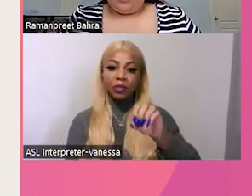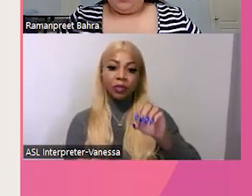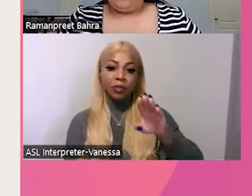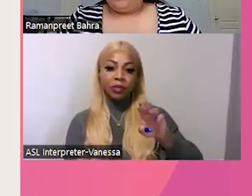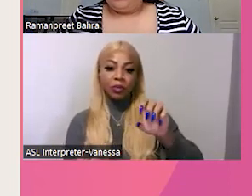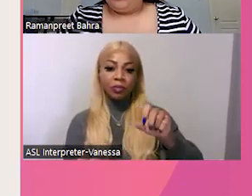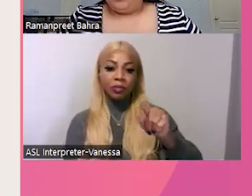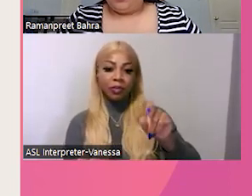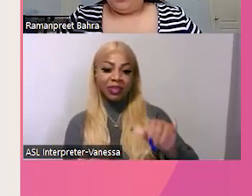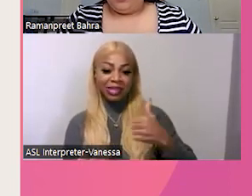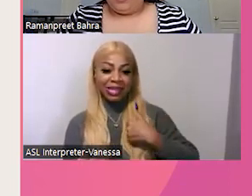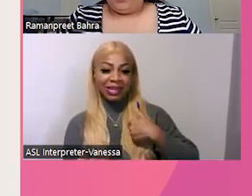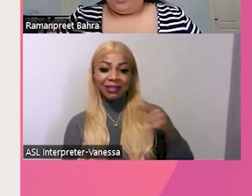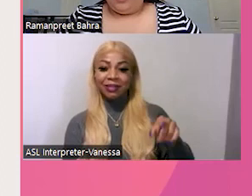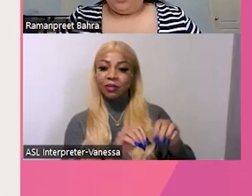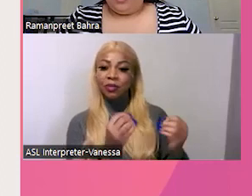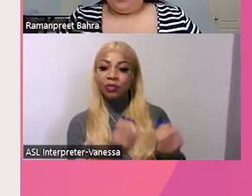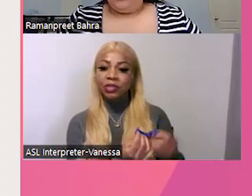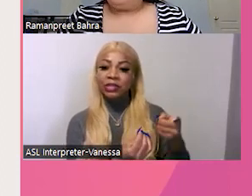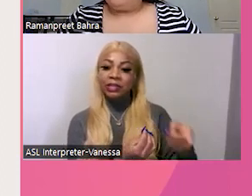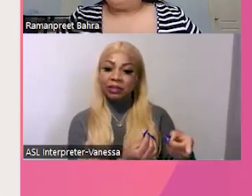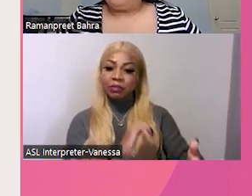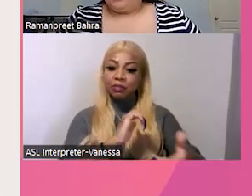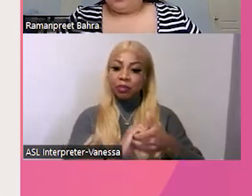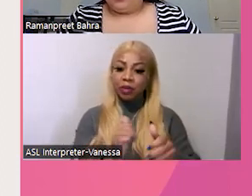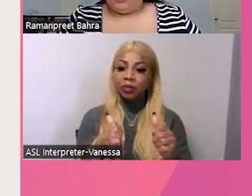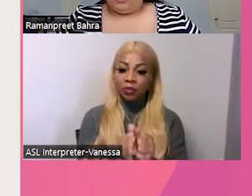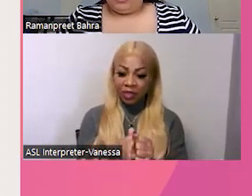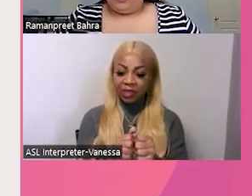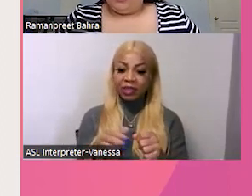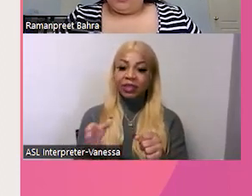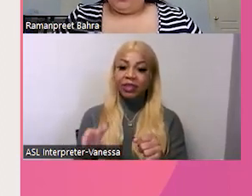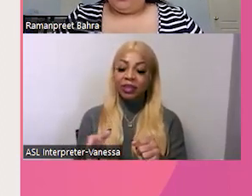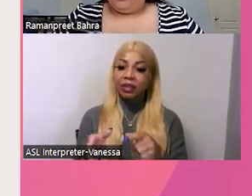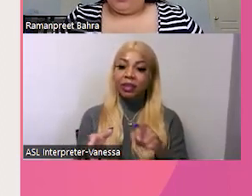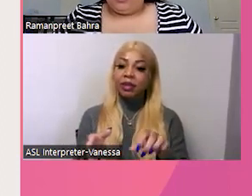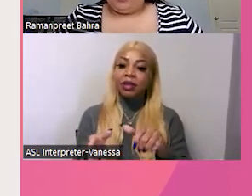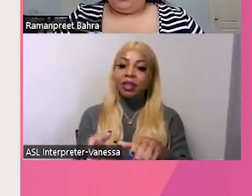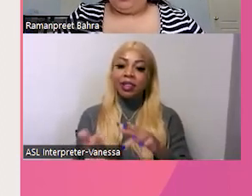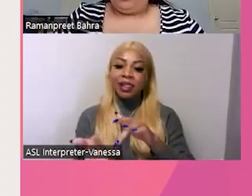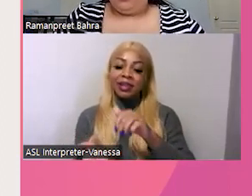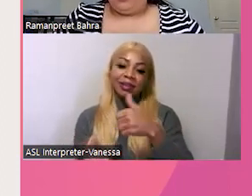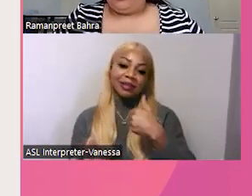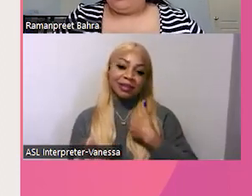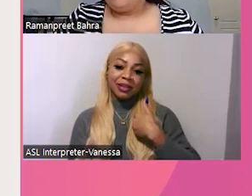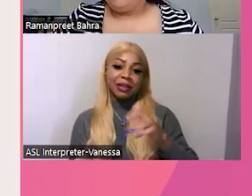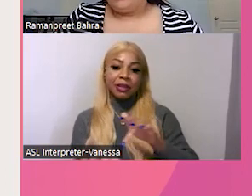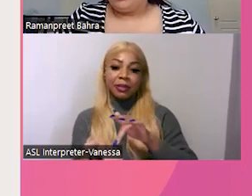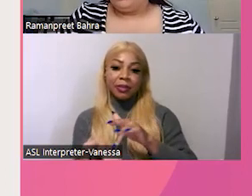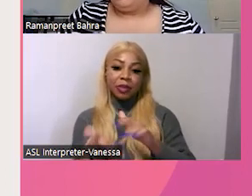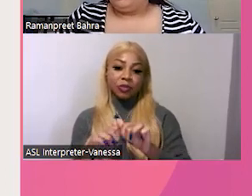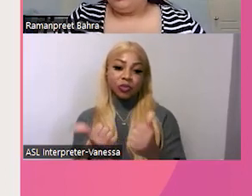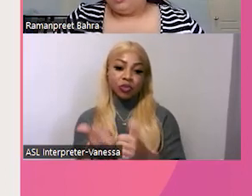is an organization that works alongside or has been established in the Canadian Medical Association's journal, who